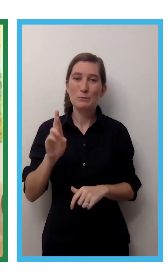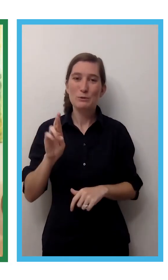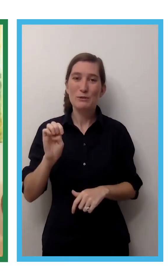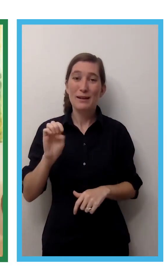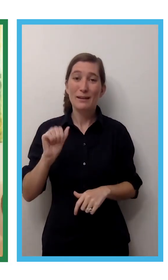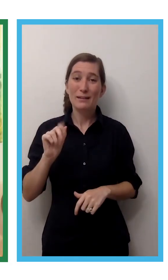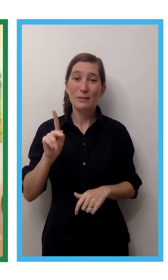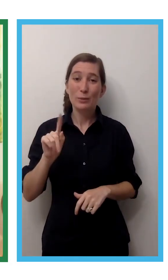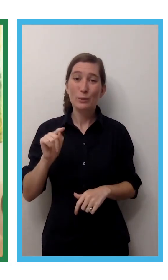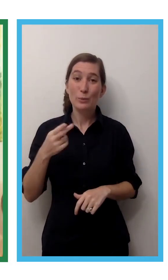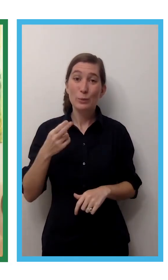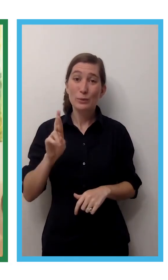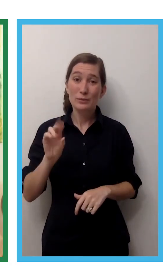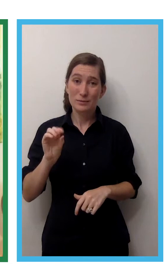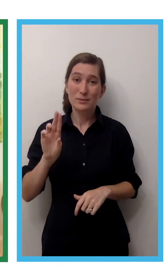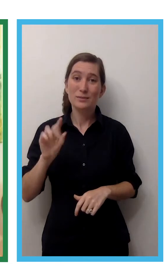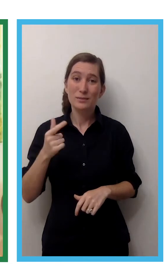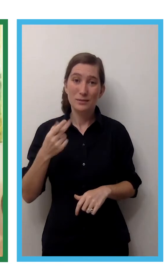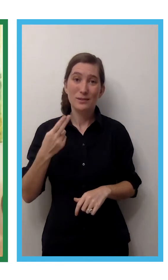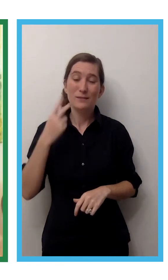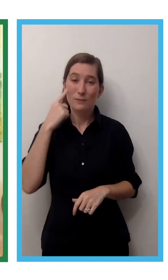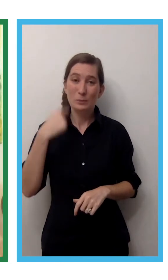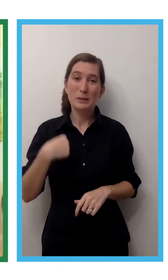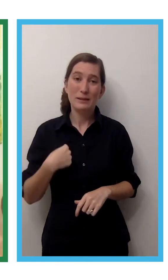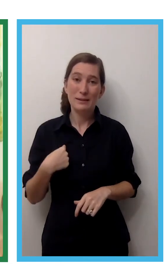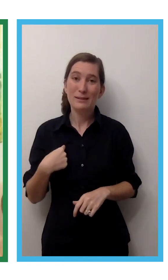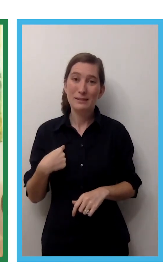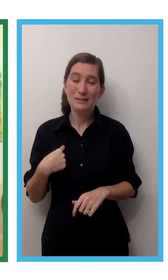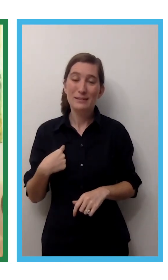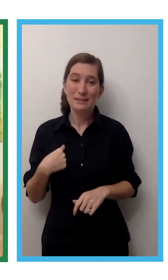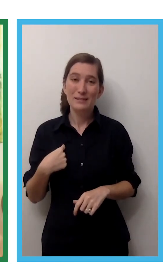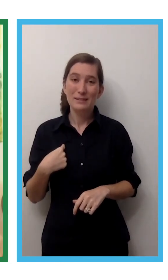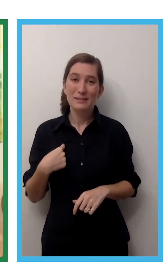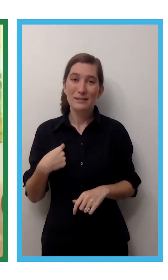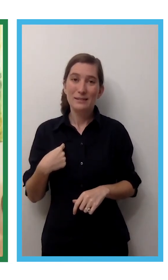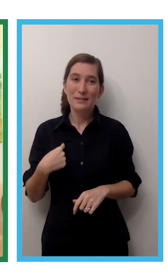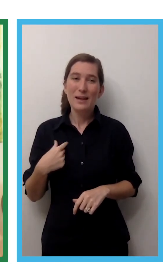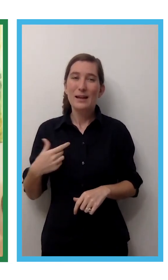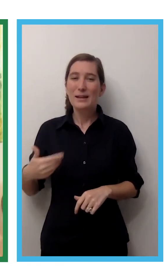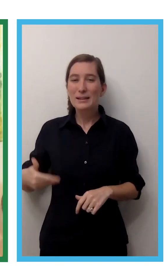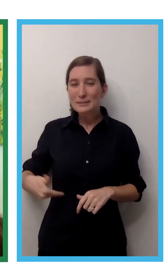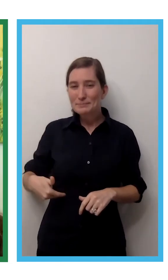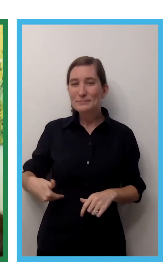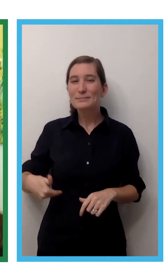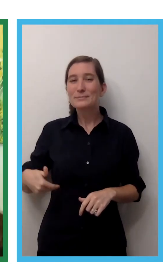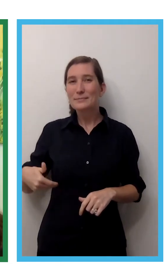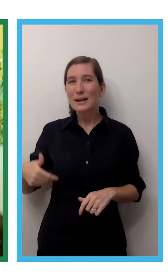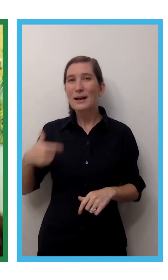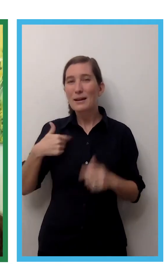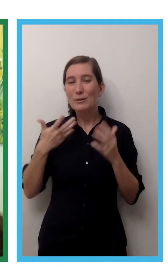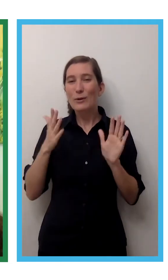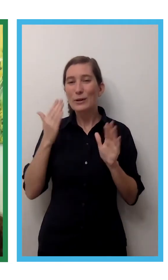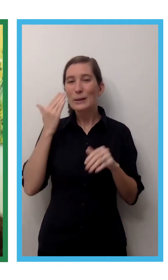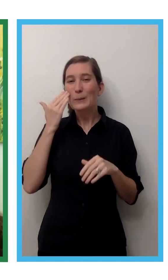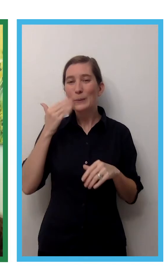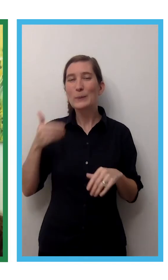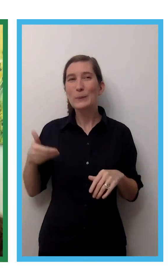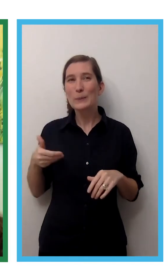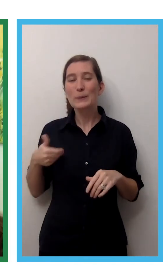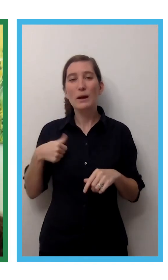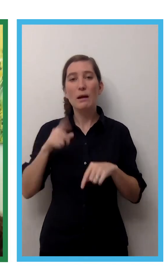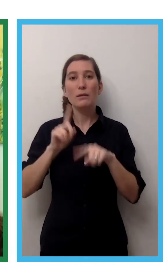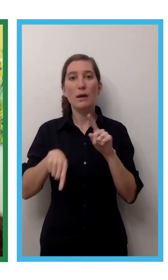understanding. Intuitively, I knew, you know, you can't just draw a line in the sand and say, okay, as of today, you're